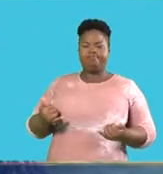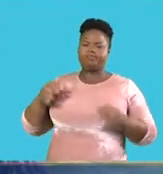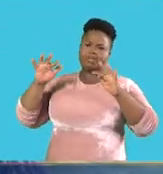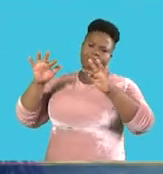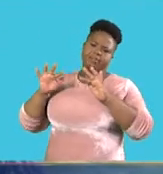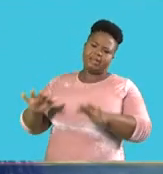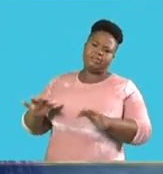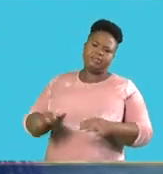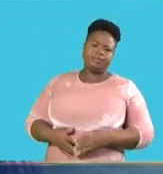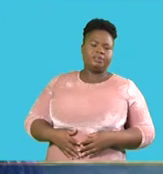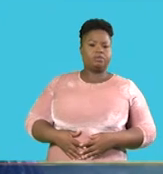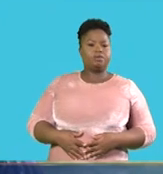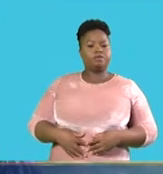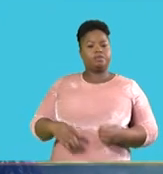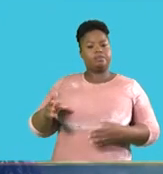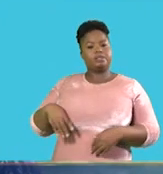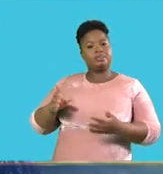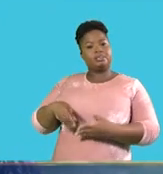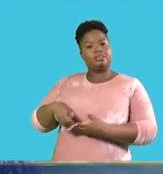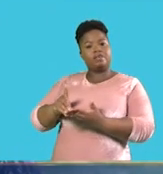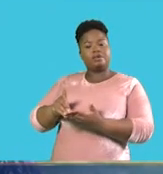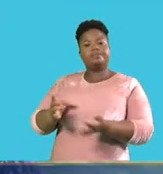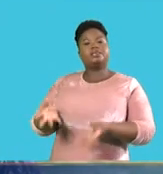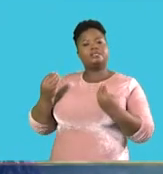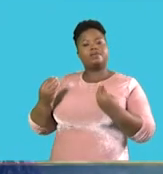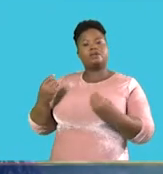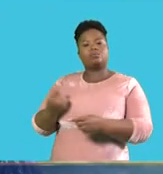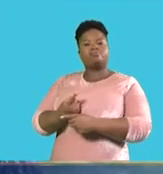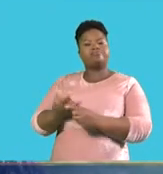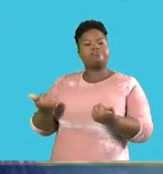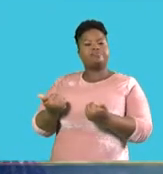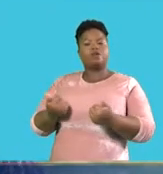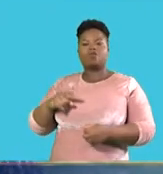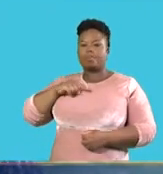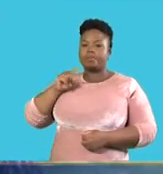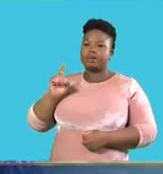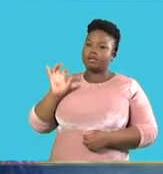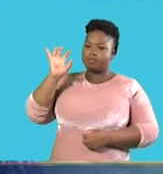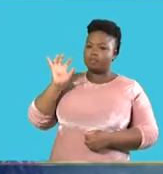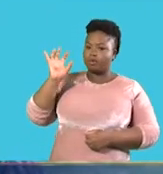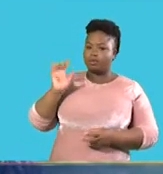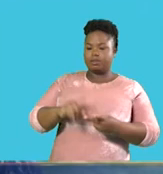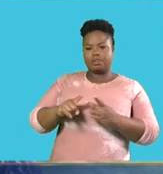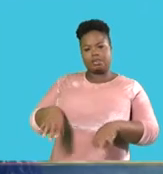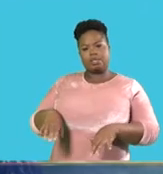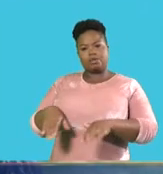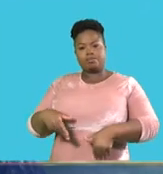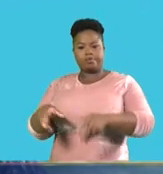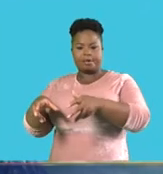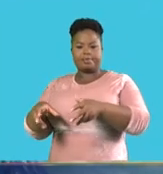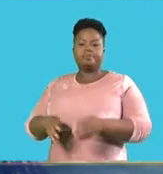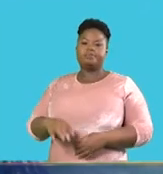blessed by Discovery by donating rugby balls and netball balls. So this is going to help our